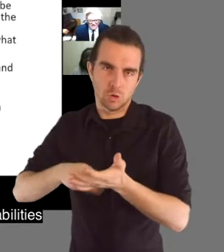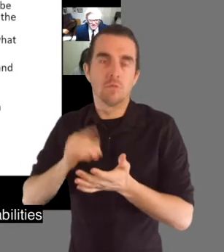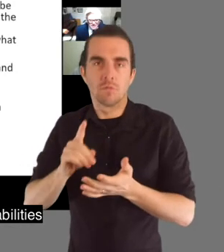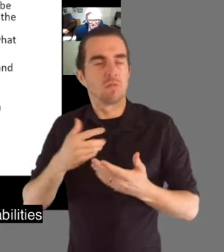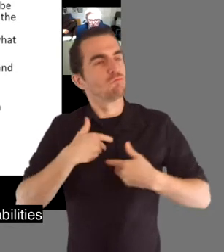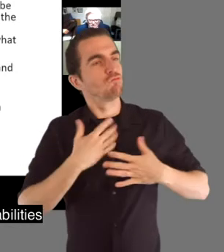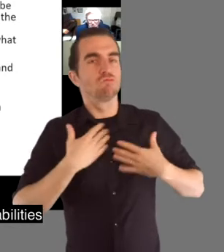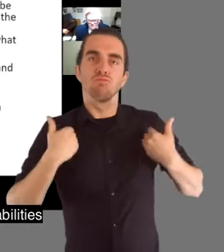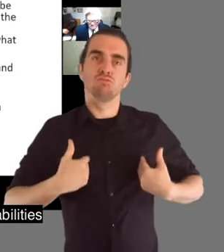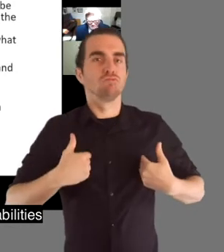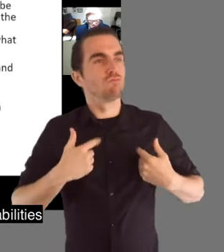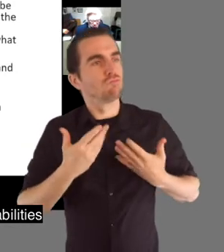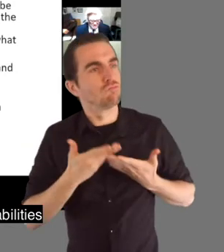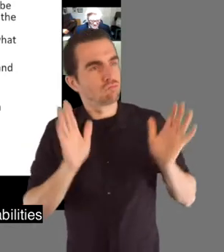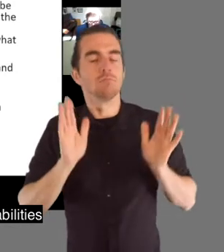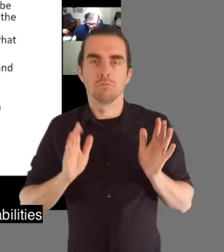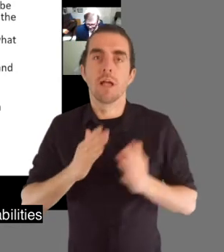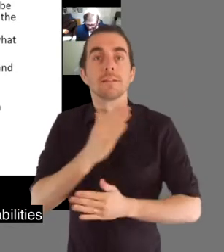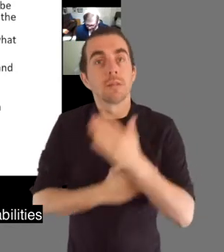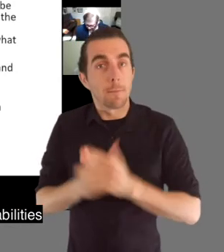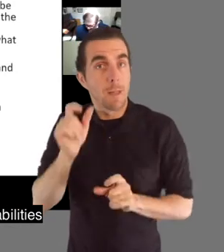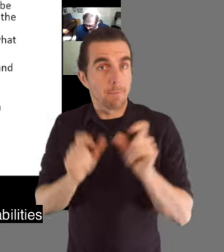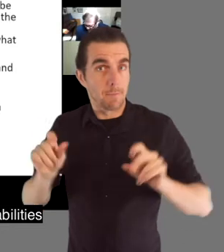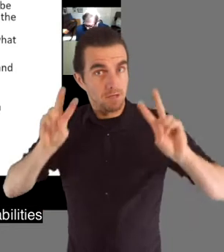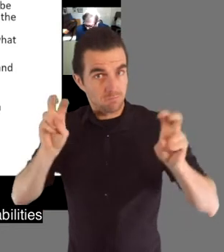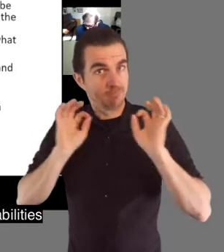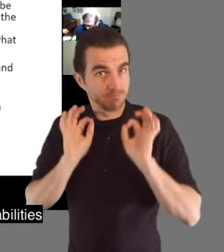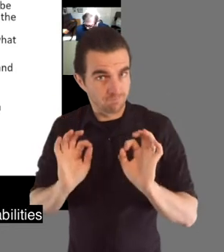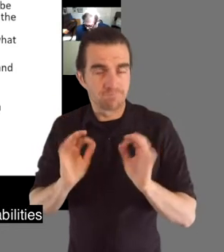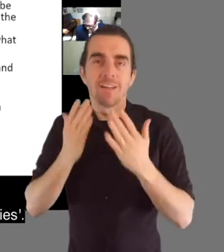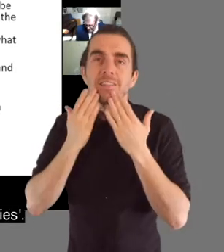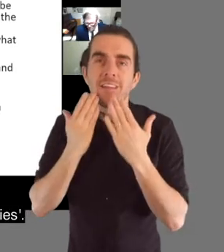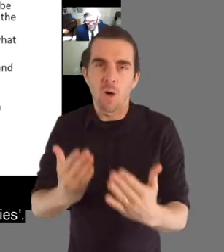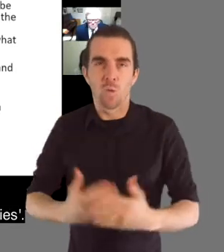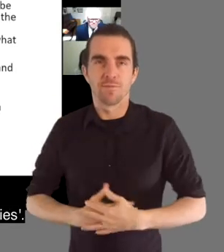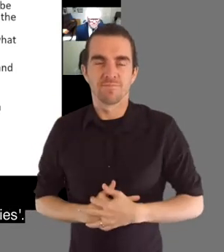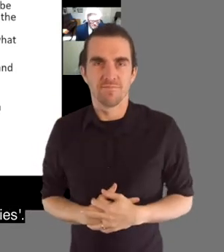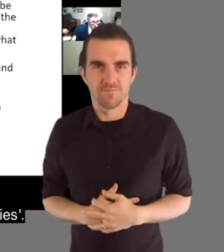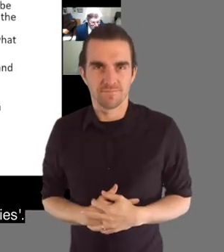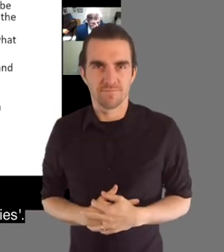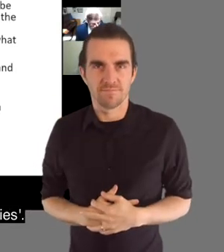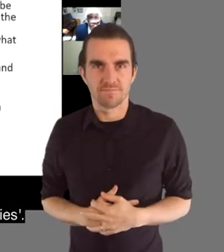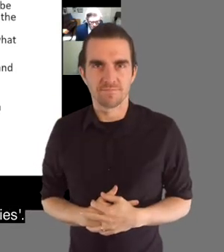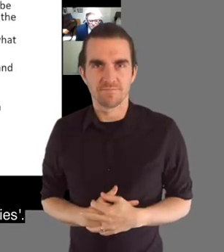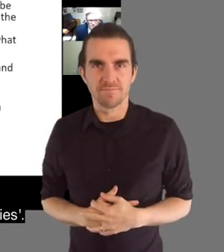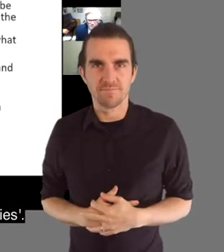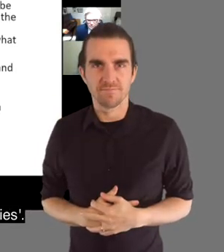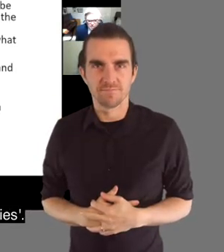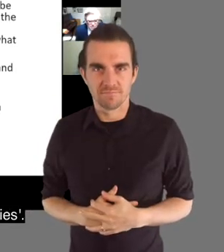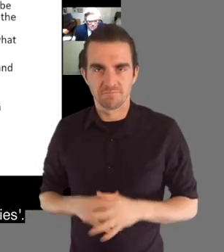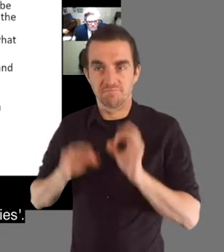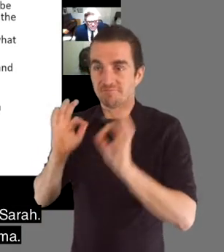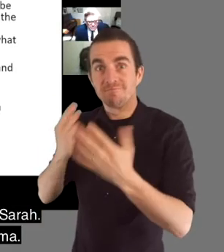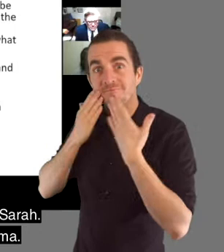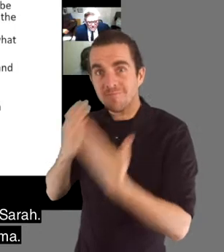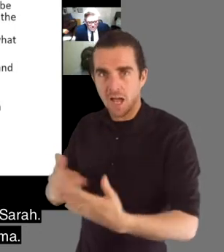United Nations Convention on the Rights of Persons with Disabilities, we will use the term people or persons with disabilities. Thank